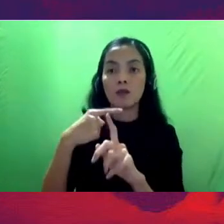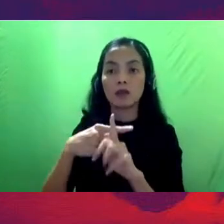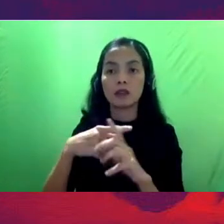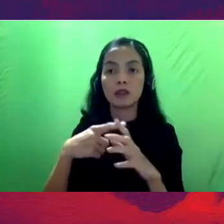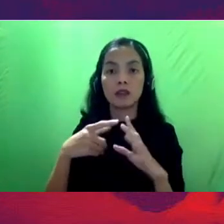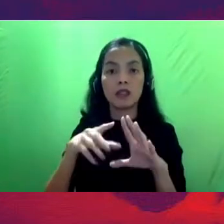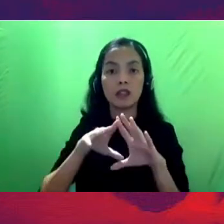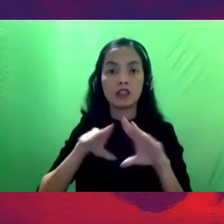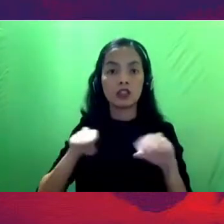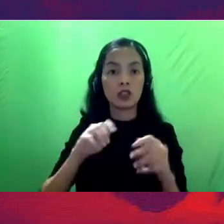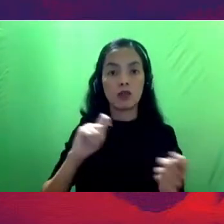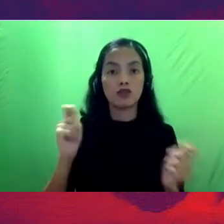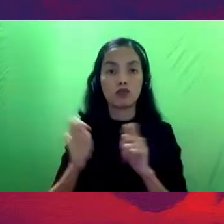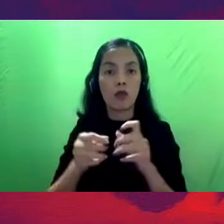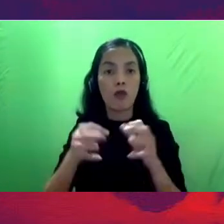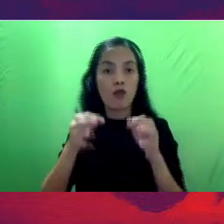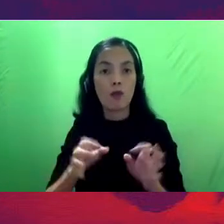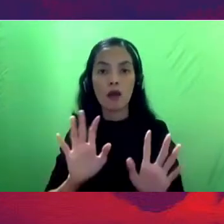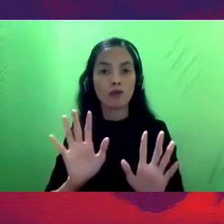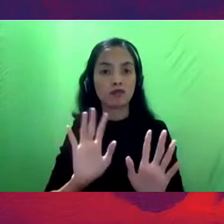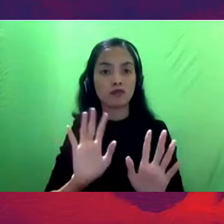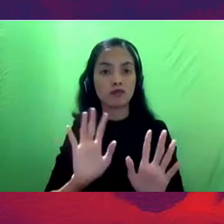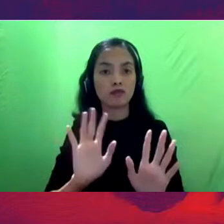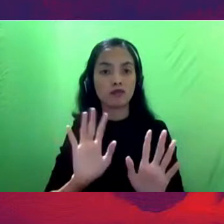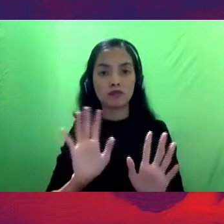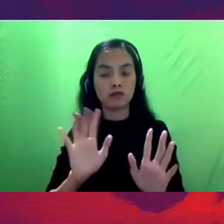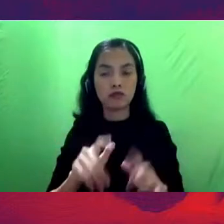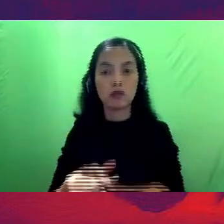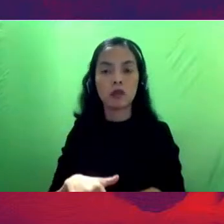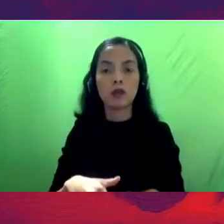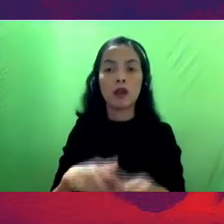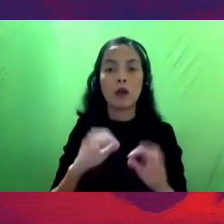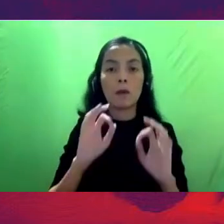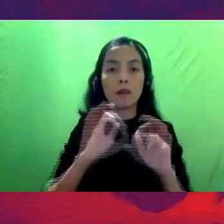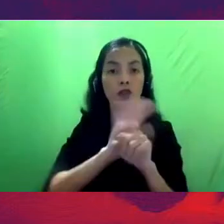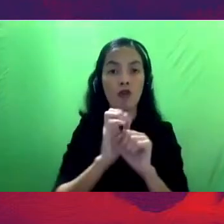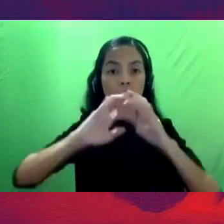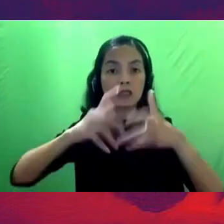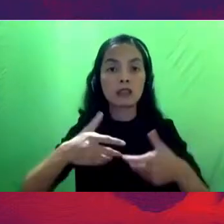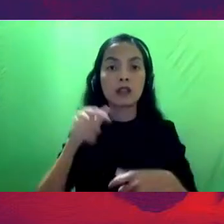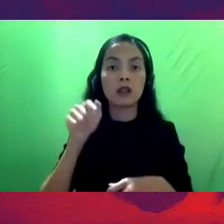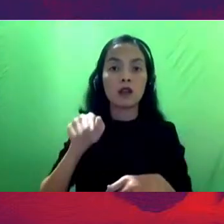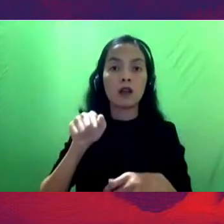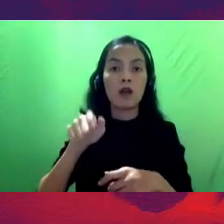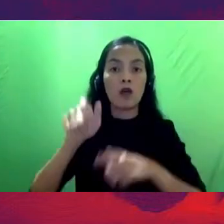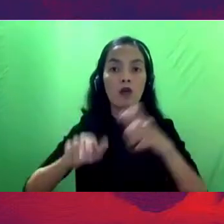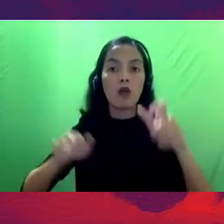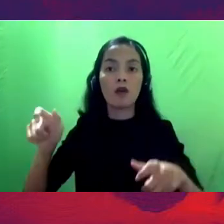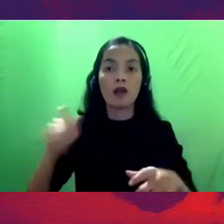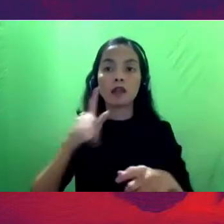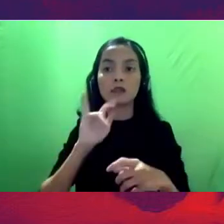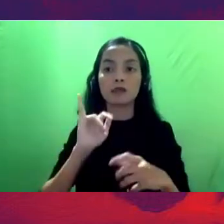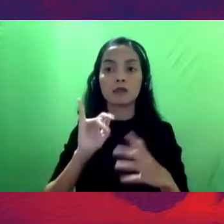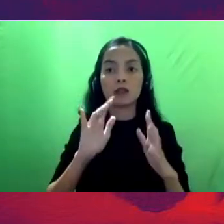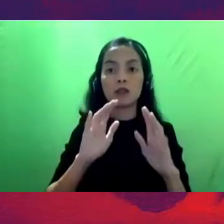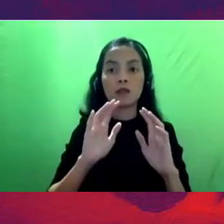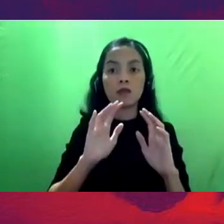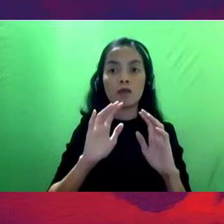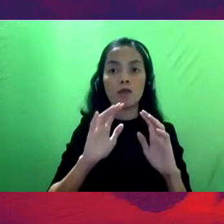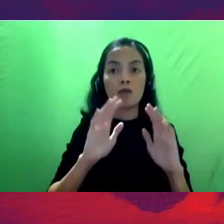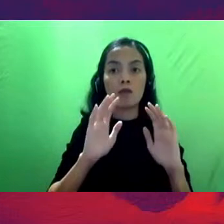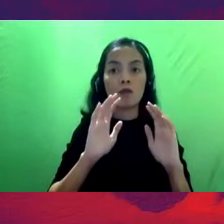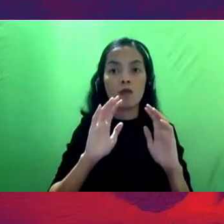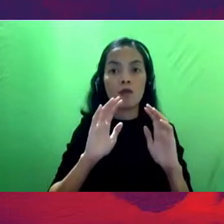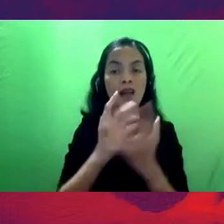that during the COVID, that many households, actually 1 in 2 have no saving at all, meaning that they have to rely